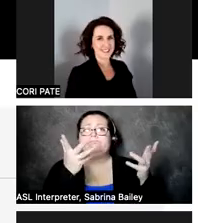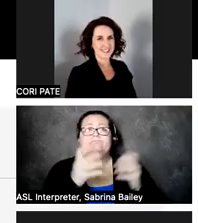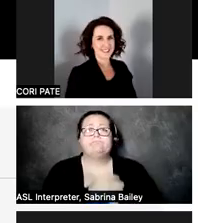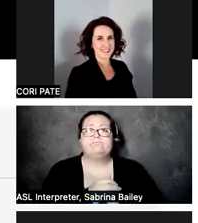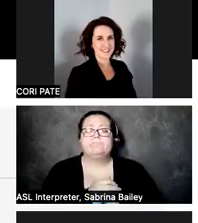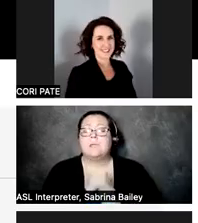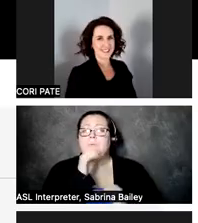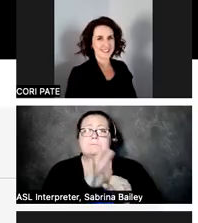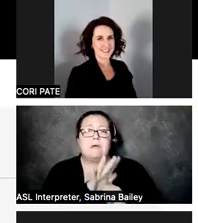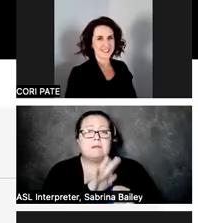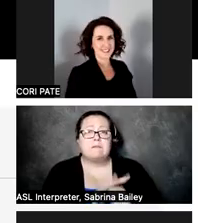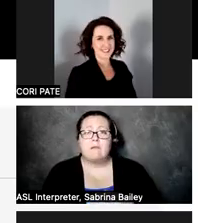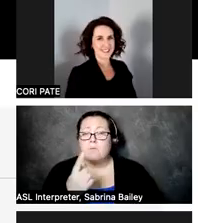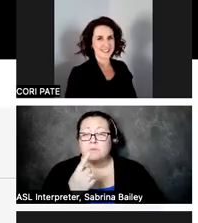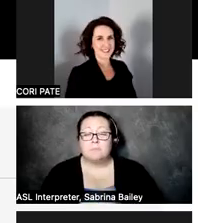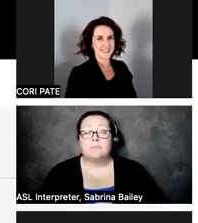enough information